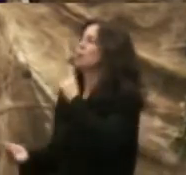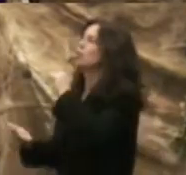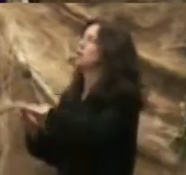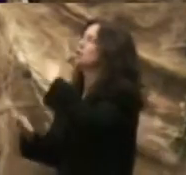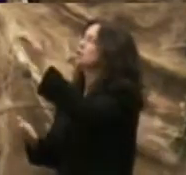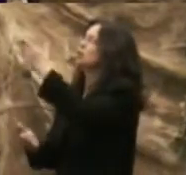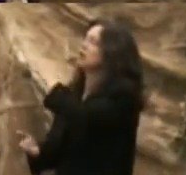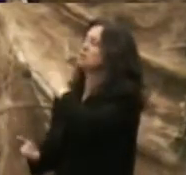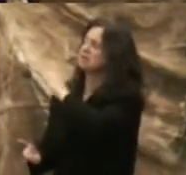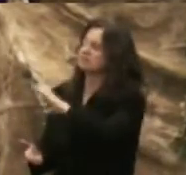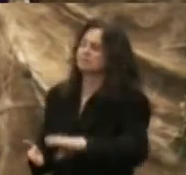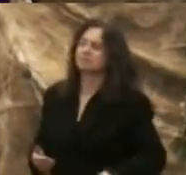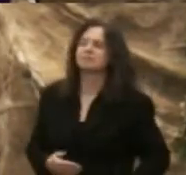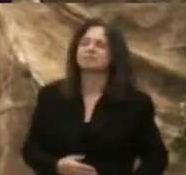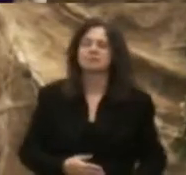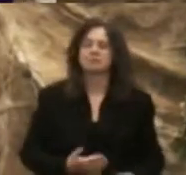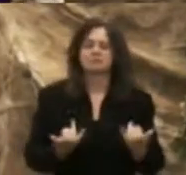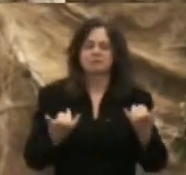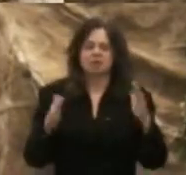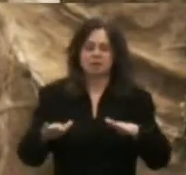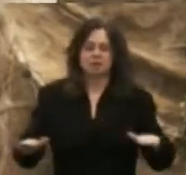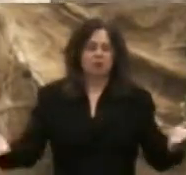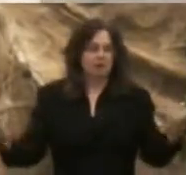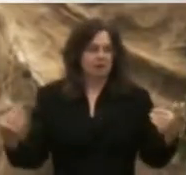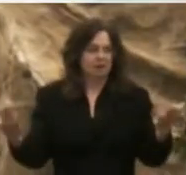Praise to you, Lord. Children are welcome for the children's word.